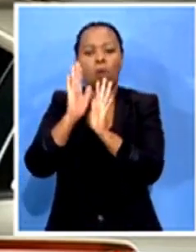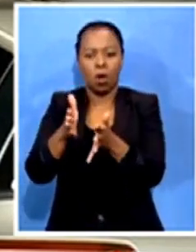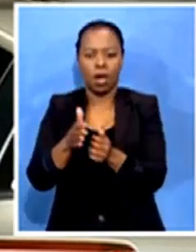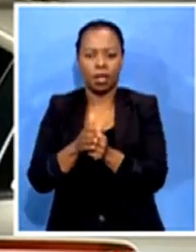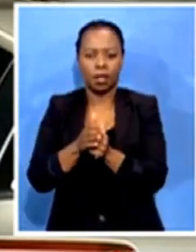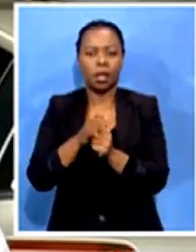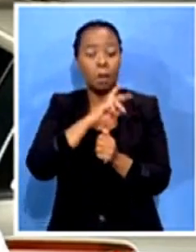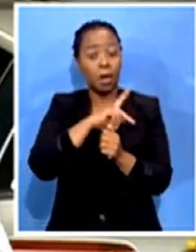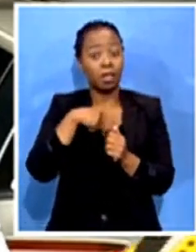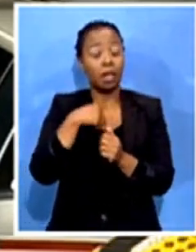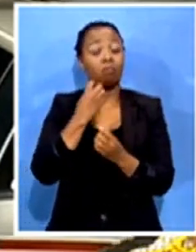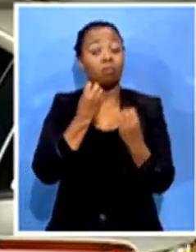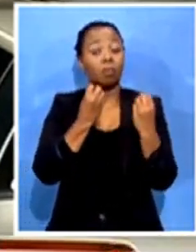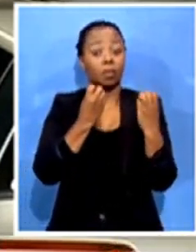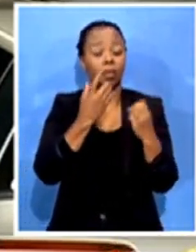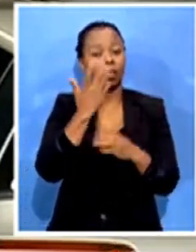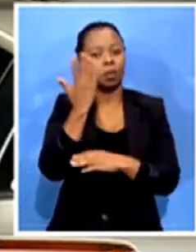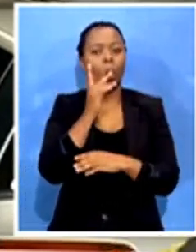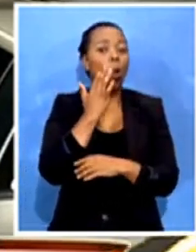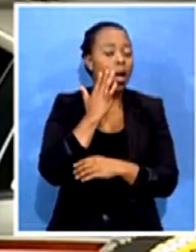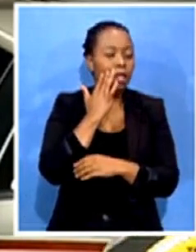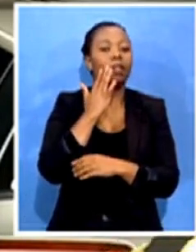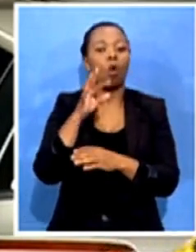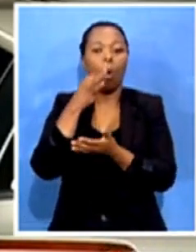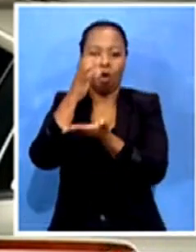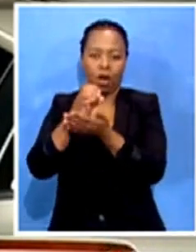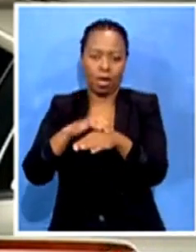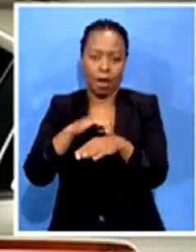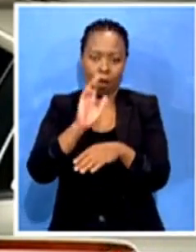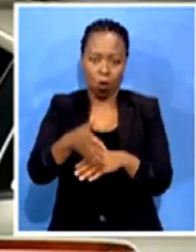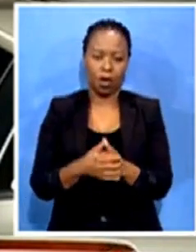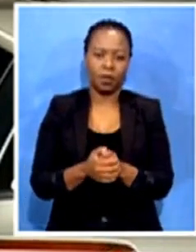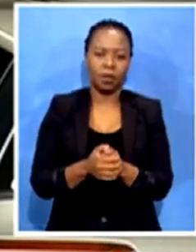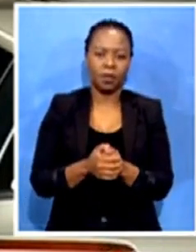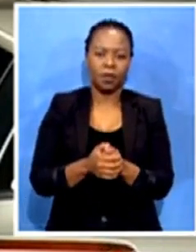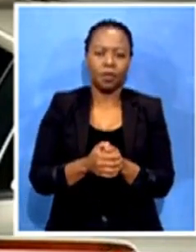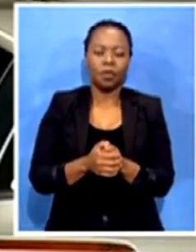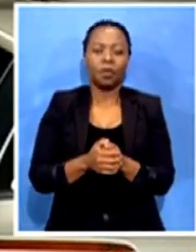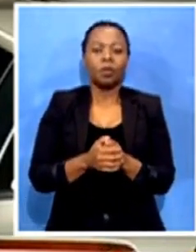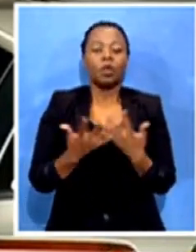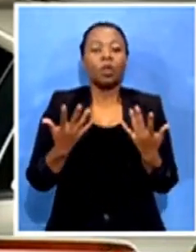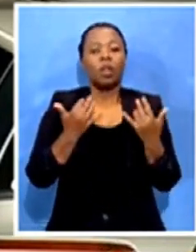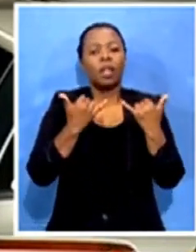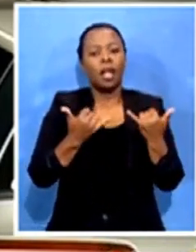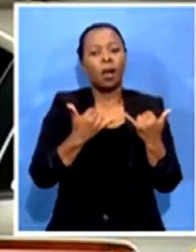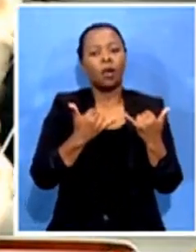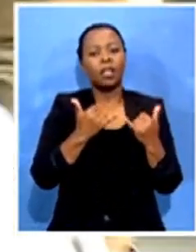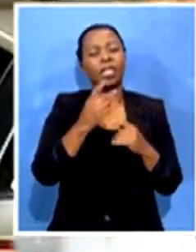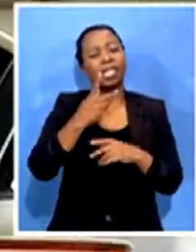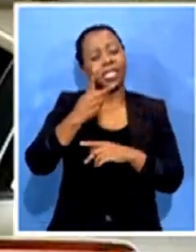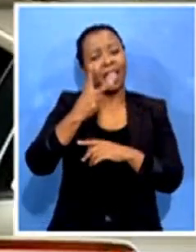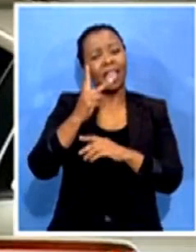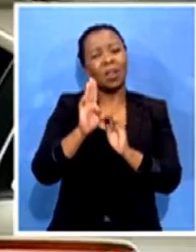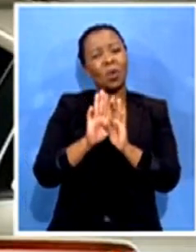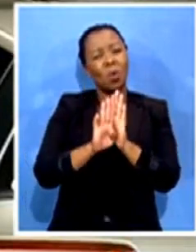So what is our response to the fact that the second wave is showing an indication